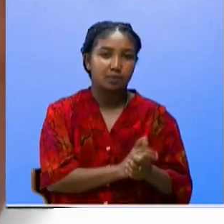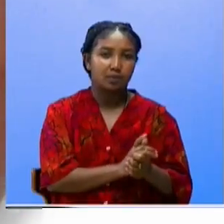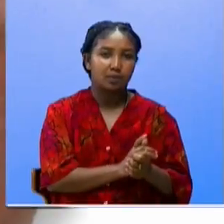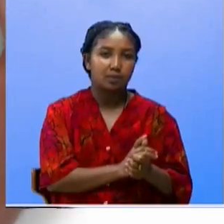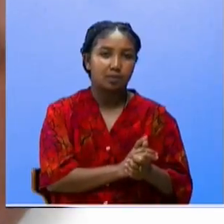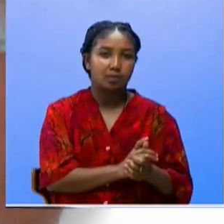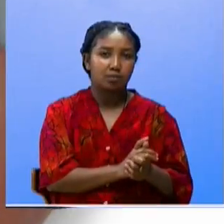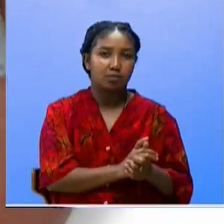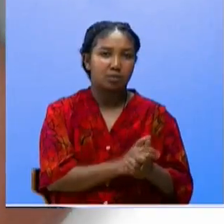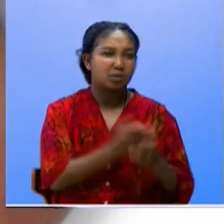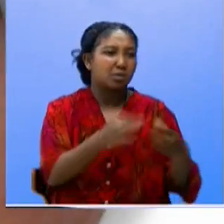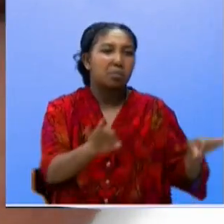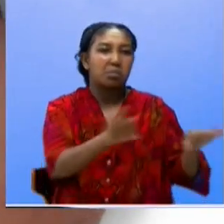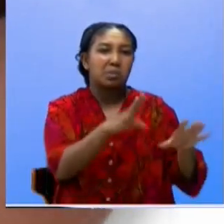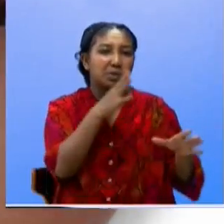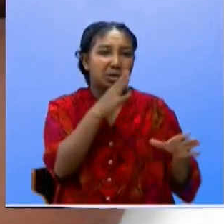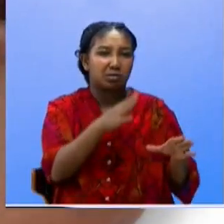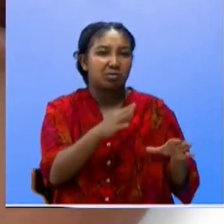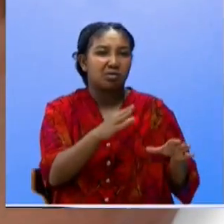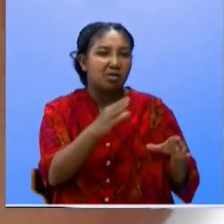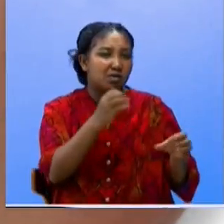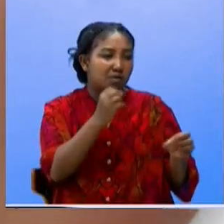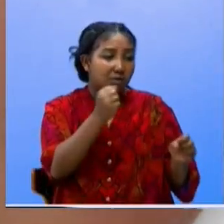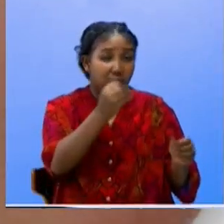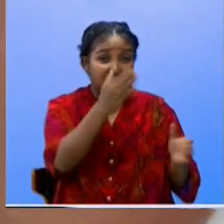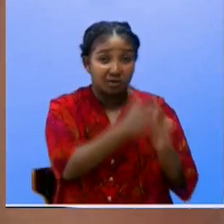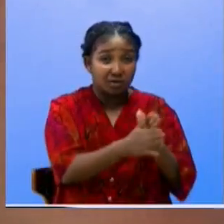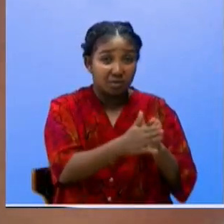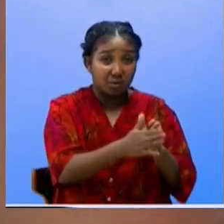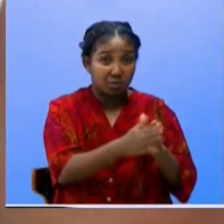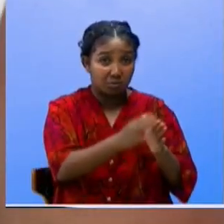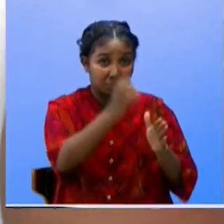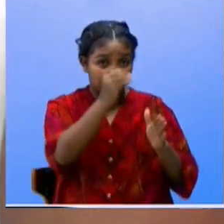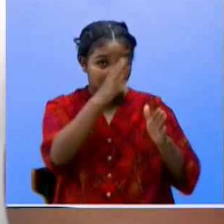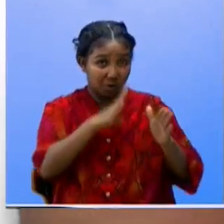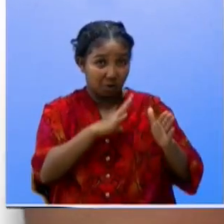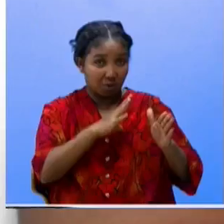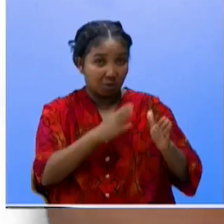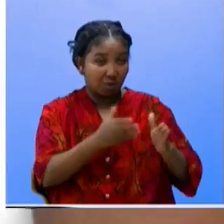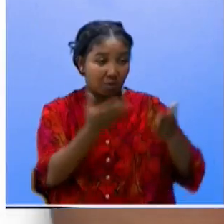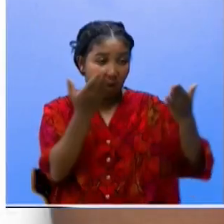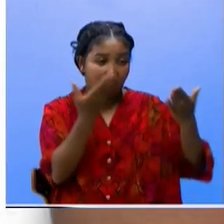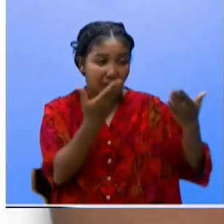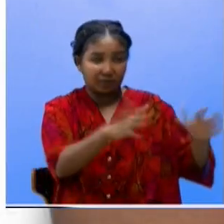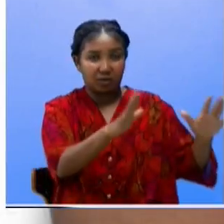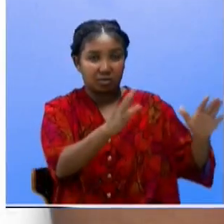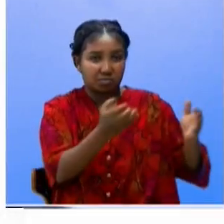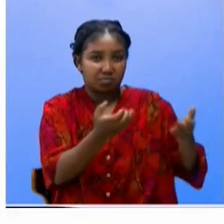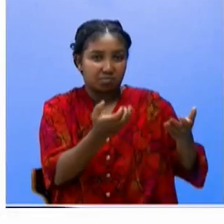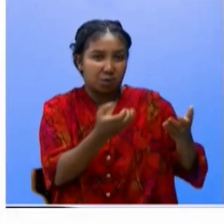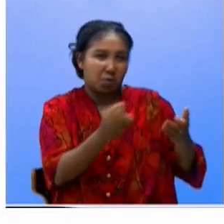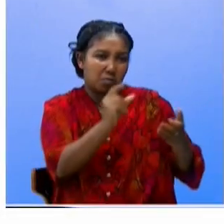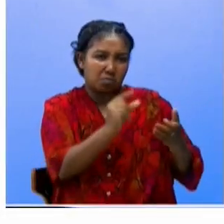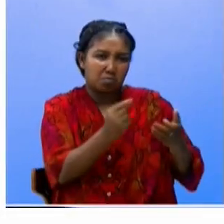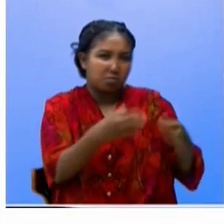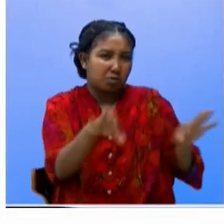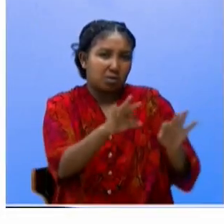is not important, is not or less